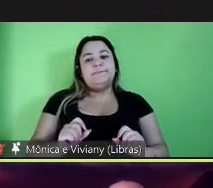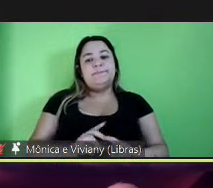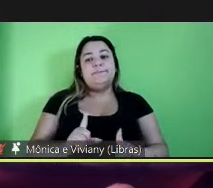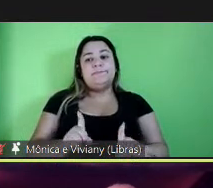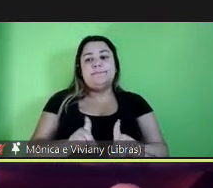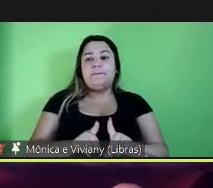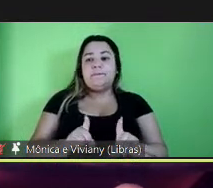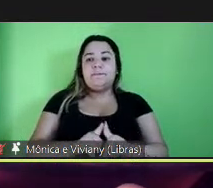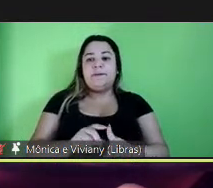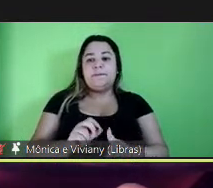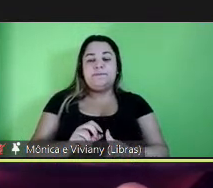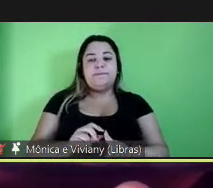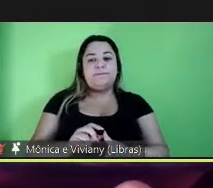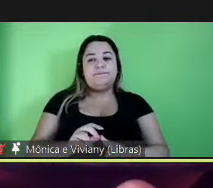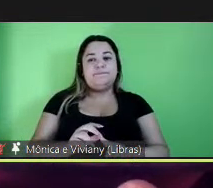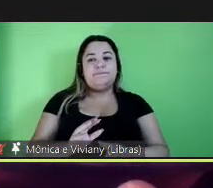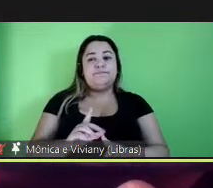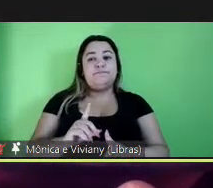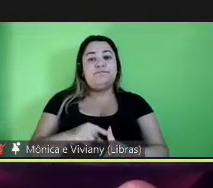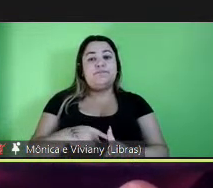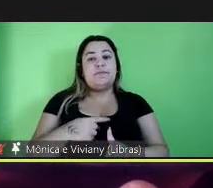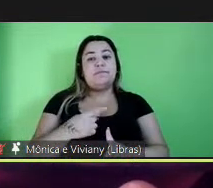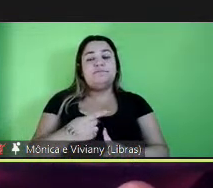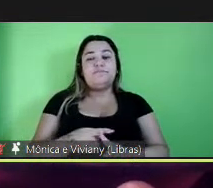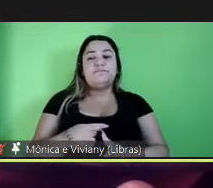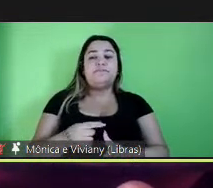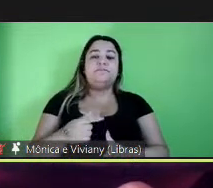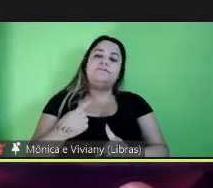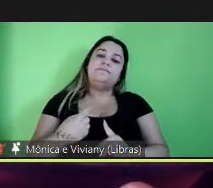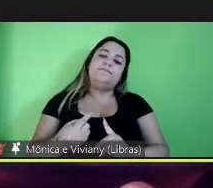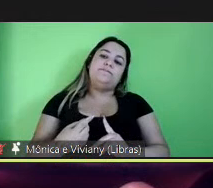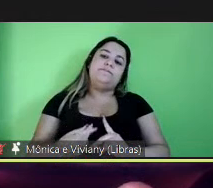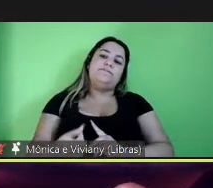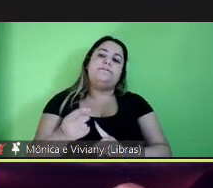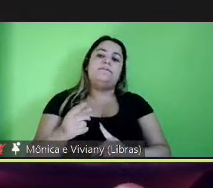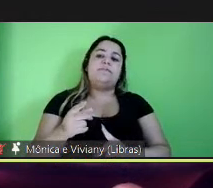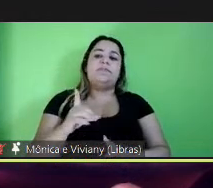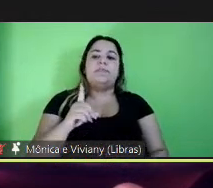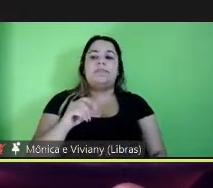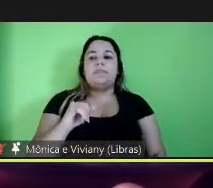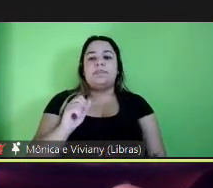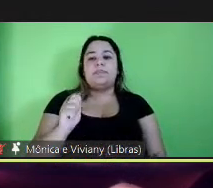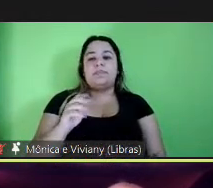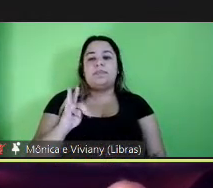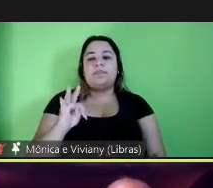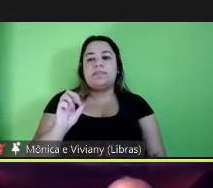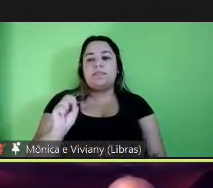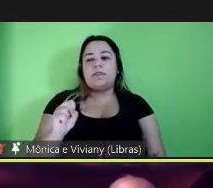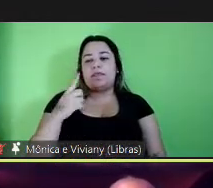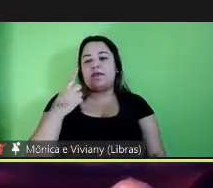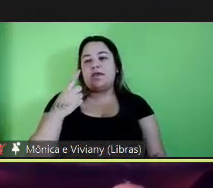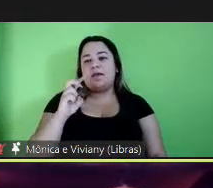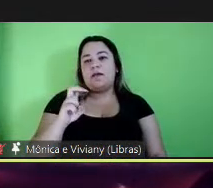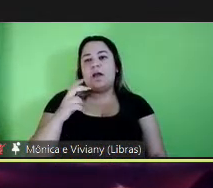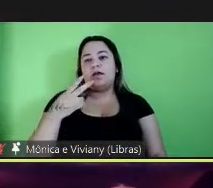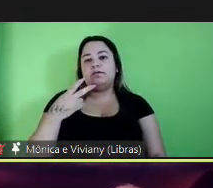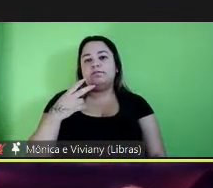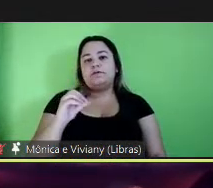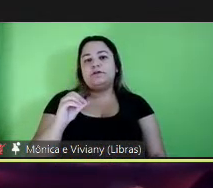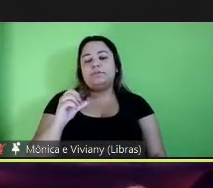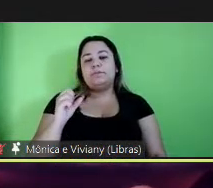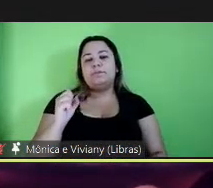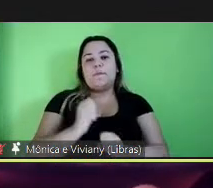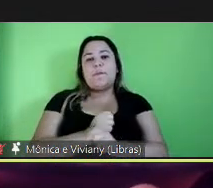conditions have increased, particularly over the last 15, 20 years. And we've had to turn our attention.